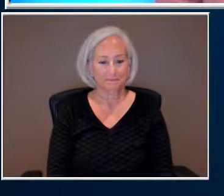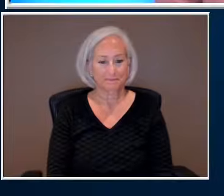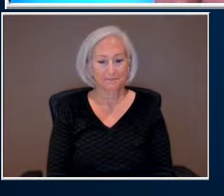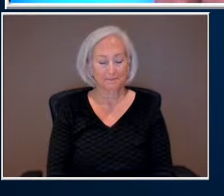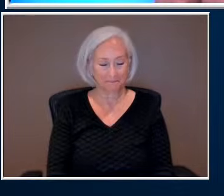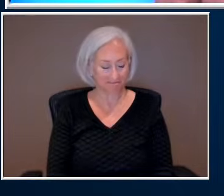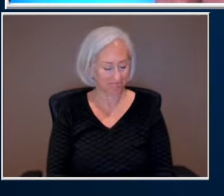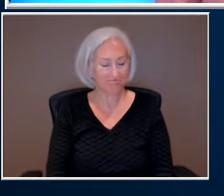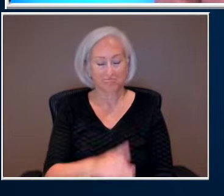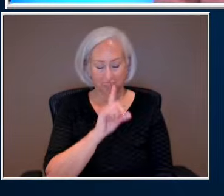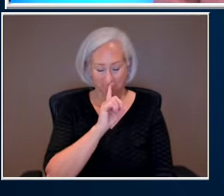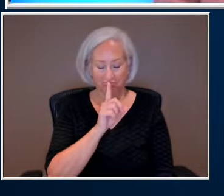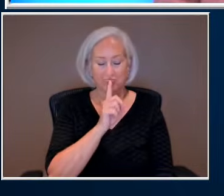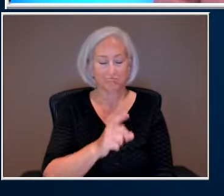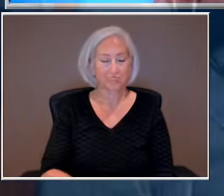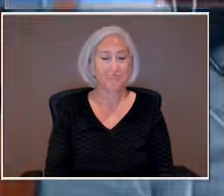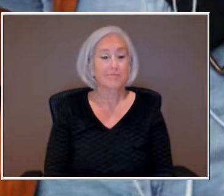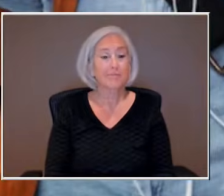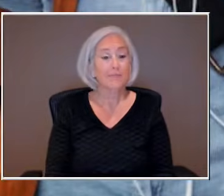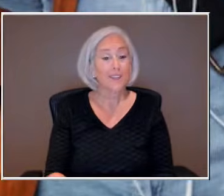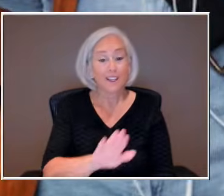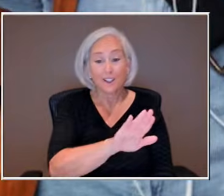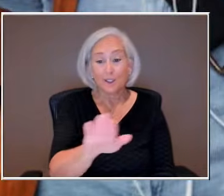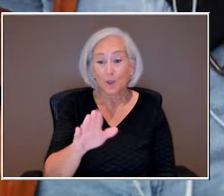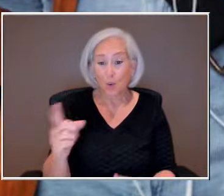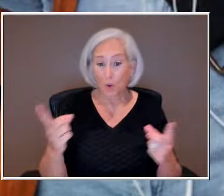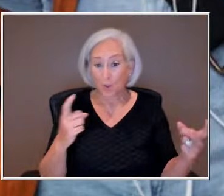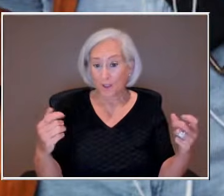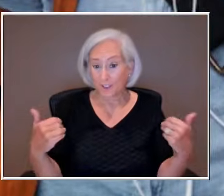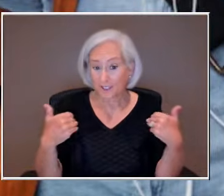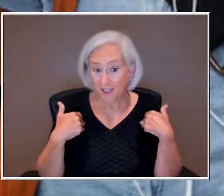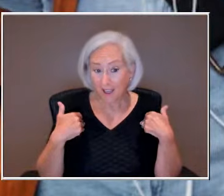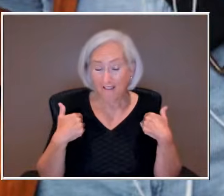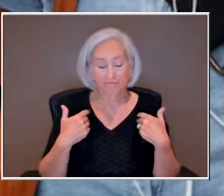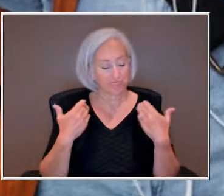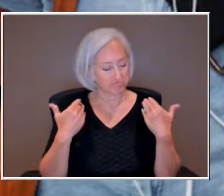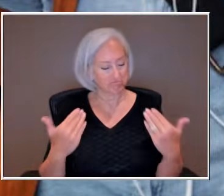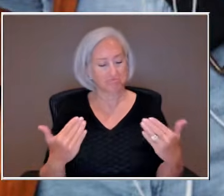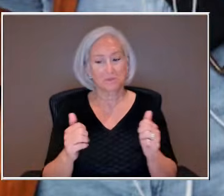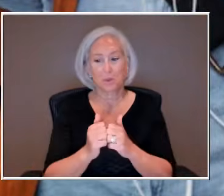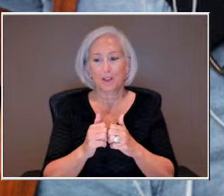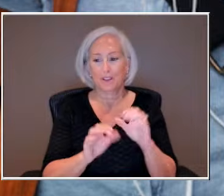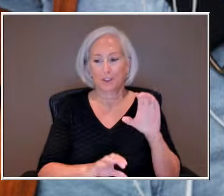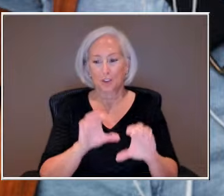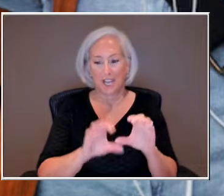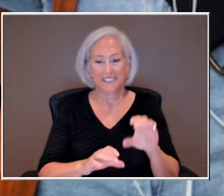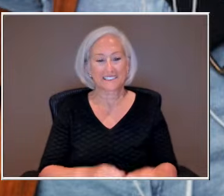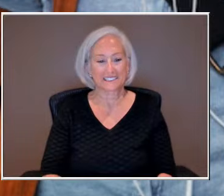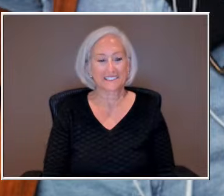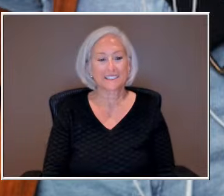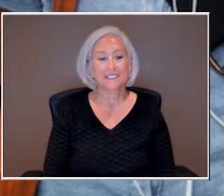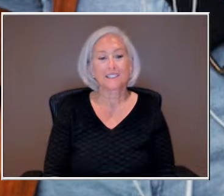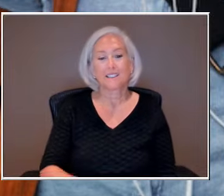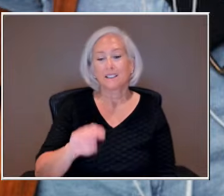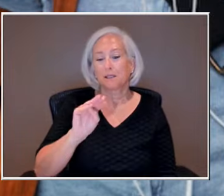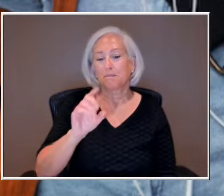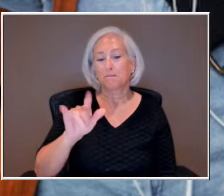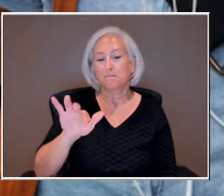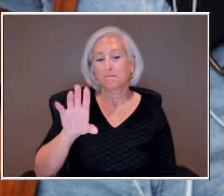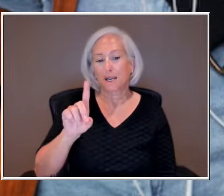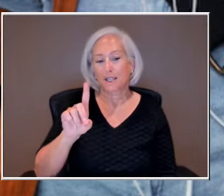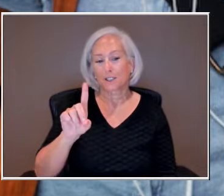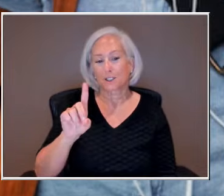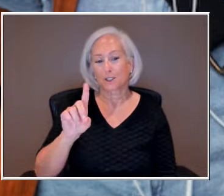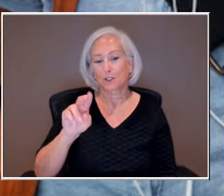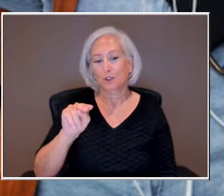sure. Well, be sure to ask your questions. You can use the chat on YouTube or Facebook. You can email the Medical News Network. That information is there on your screen. Dr.